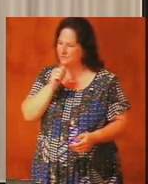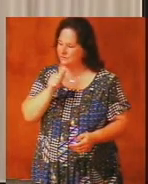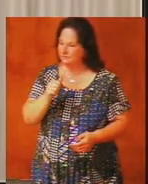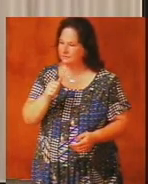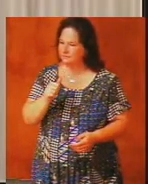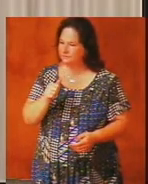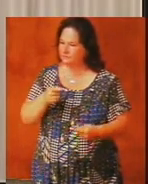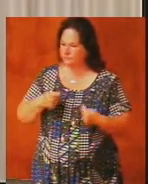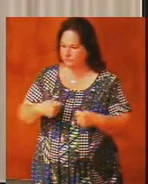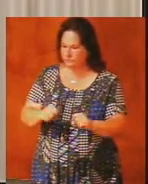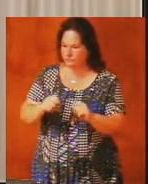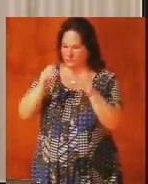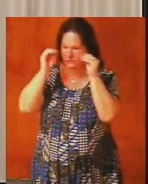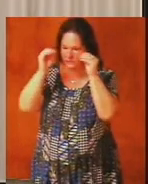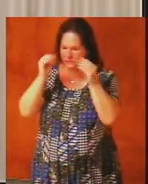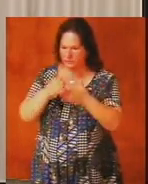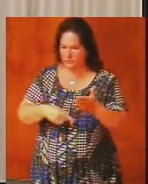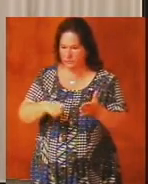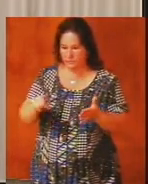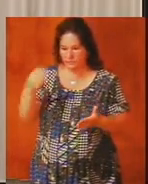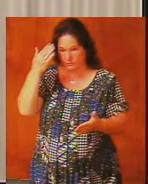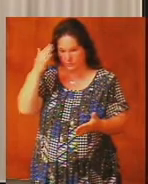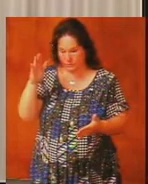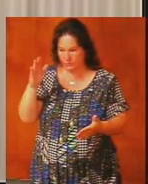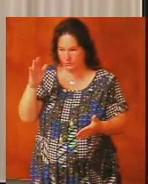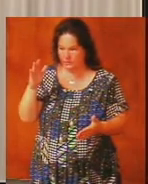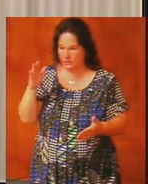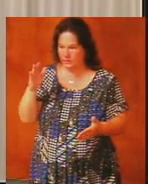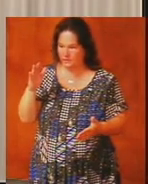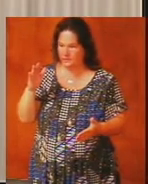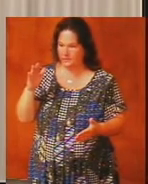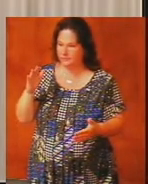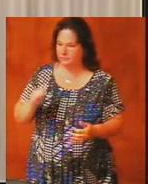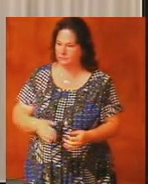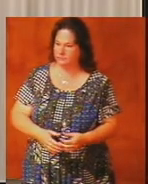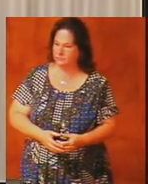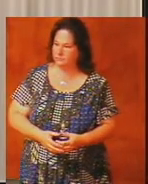You shouldn't try to teach what you don't know.